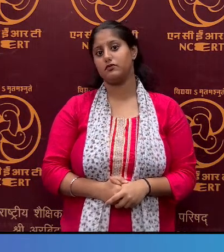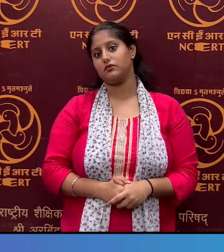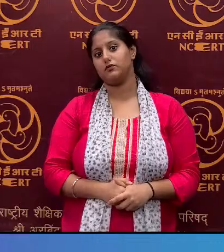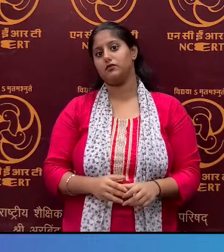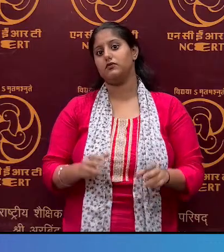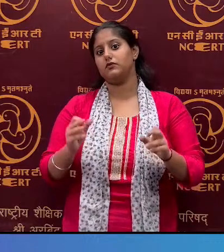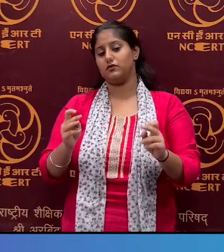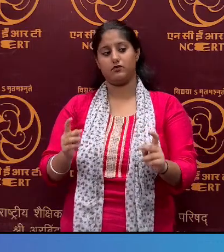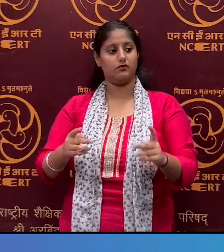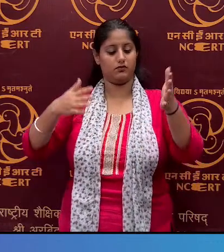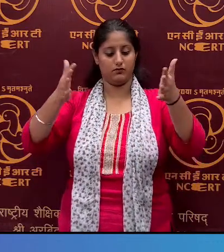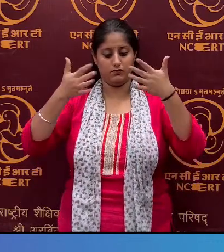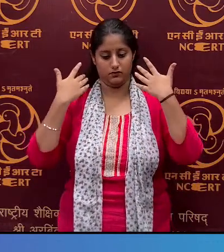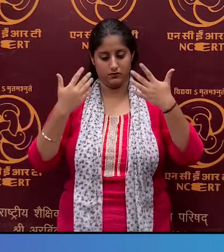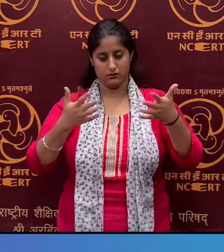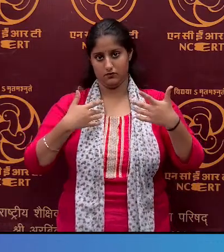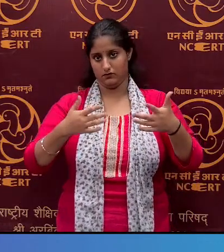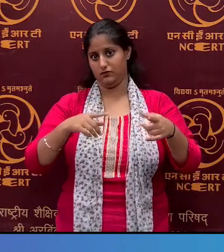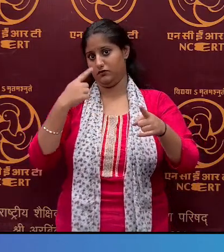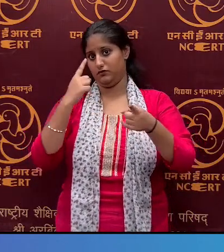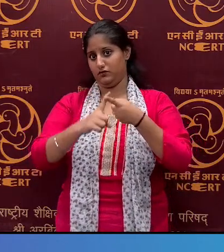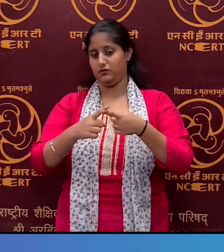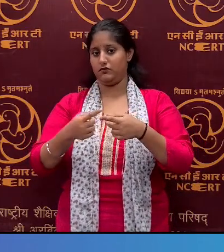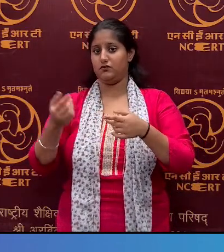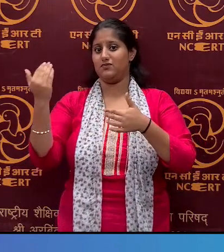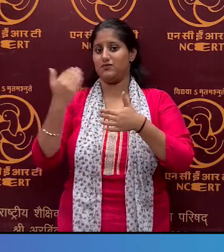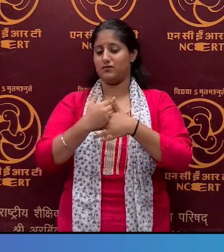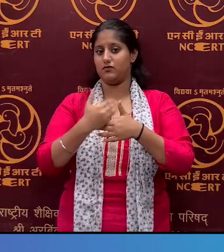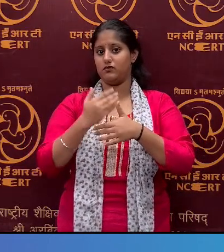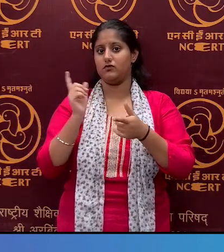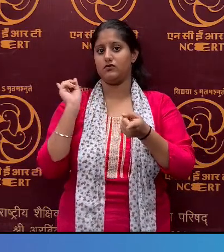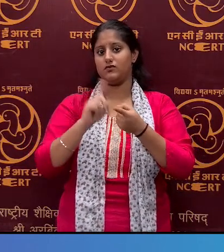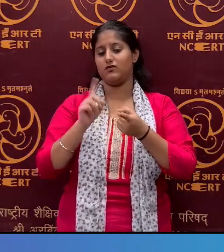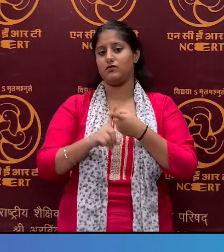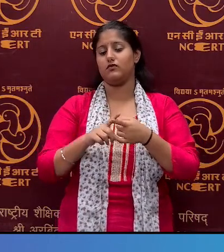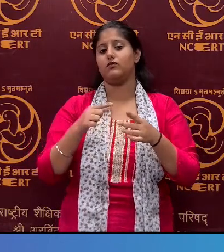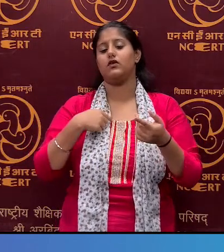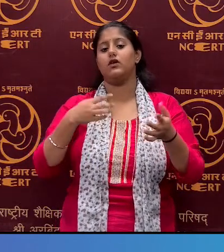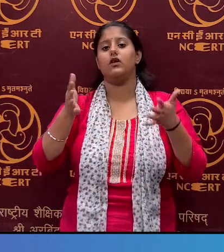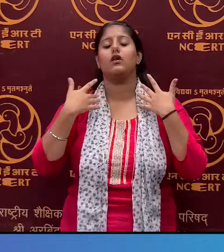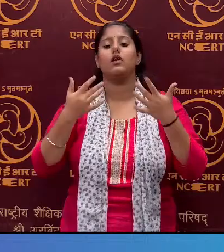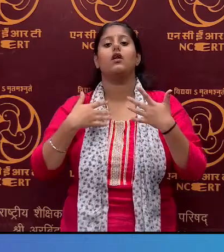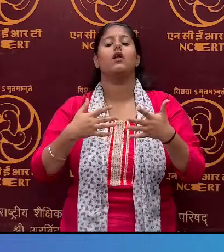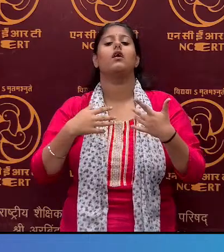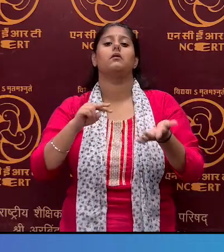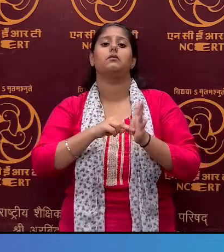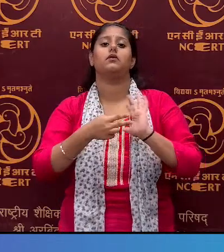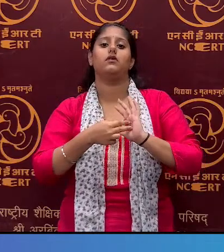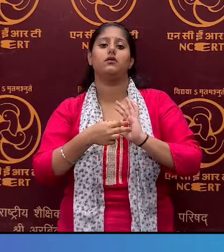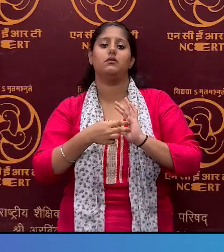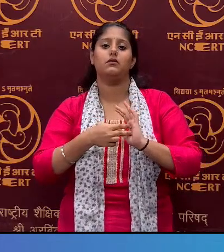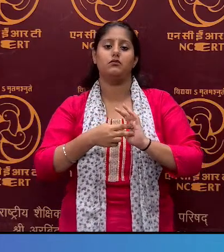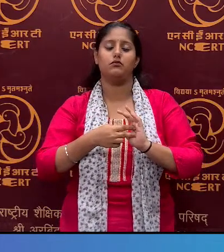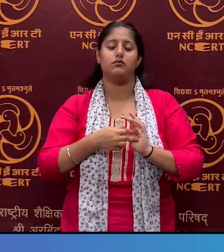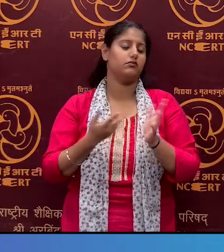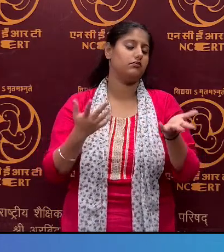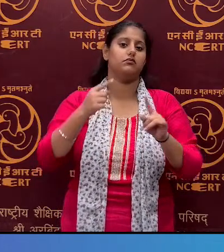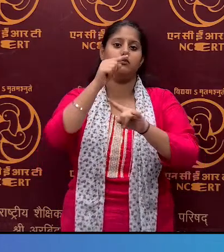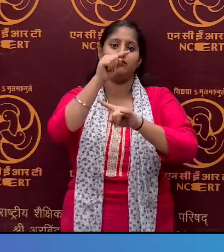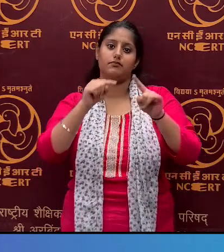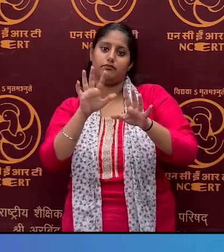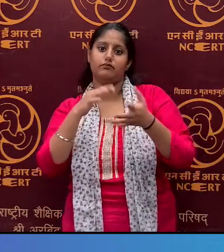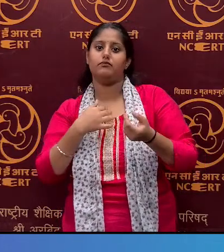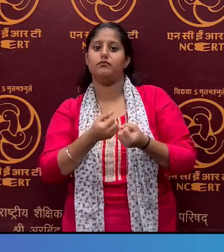and disasters. Look, climate is not only about the temperature and weather condition or amount of rainfall. Many a